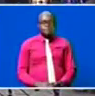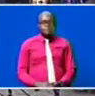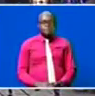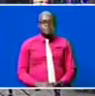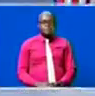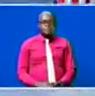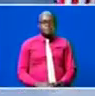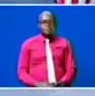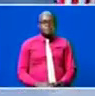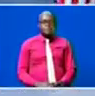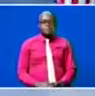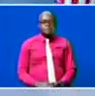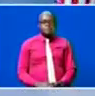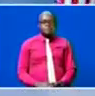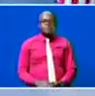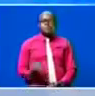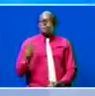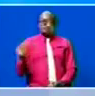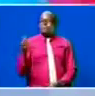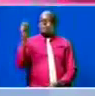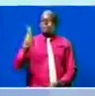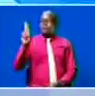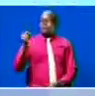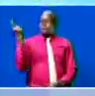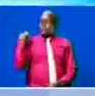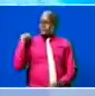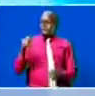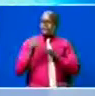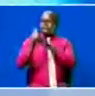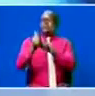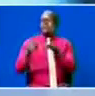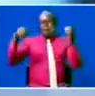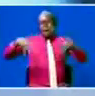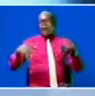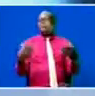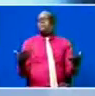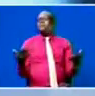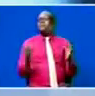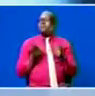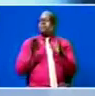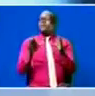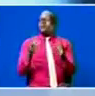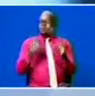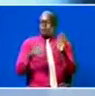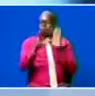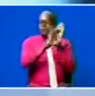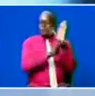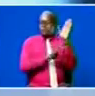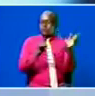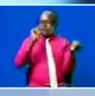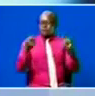News. President Uhuru Kenyatta yesterday steered clear of the controversial push to have constitutional